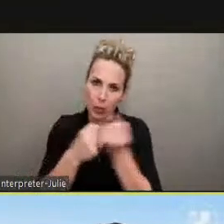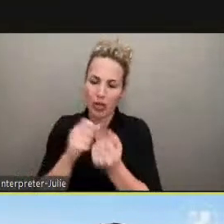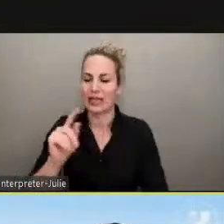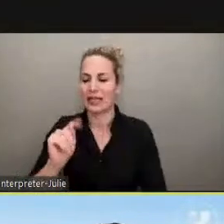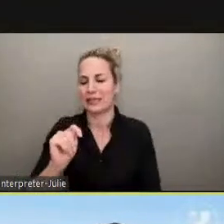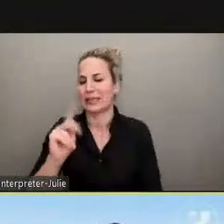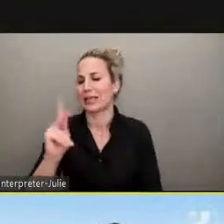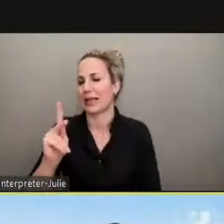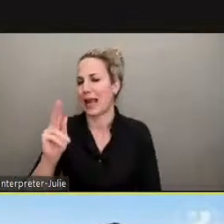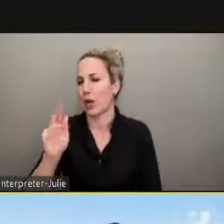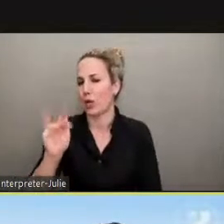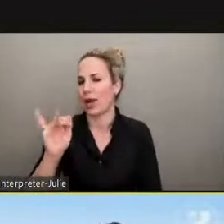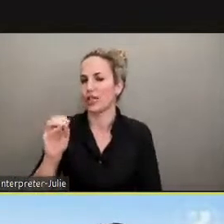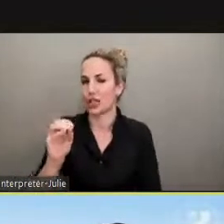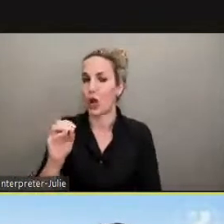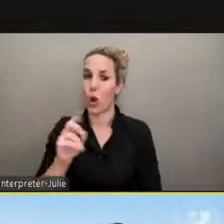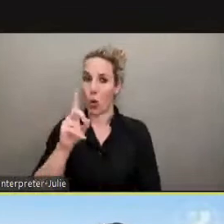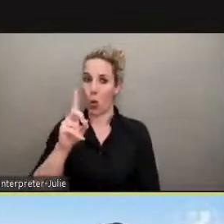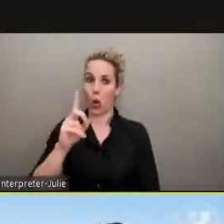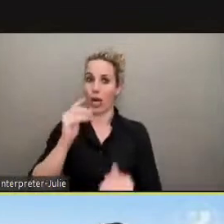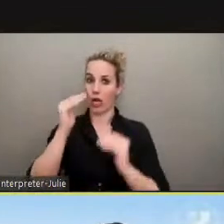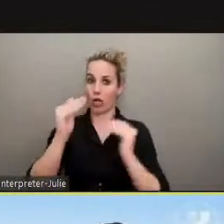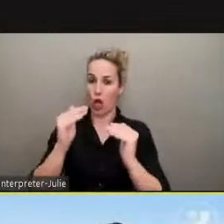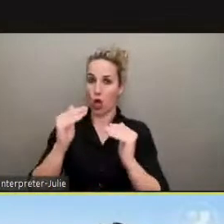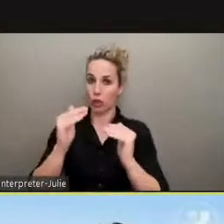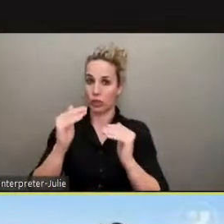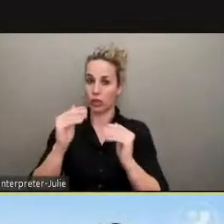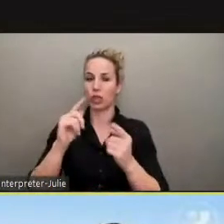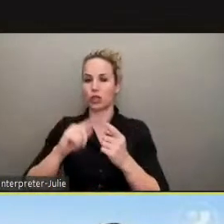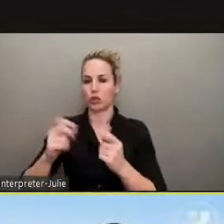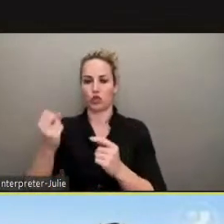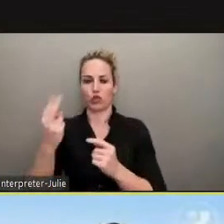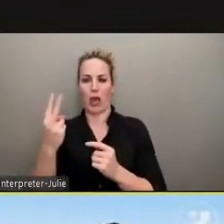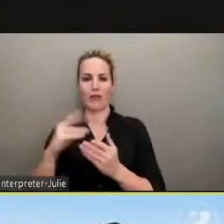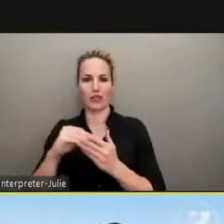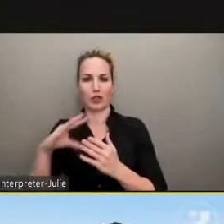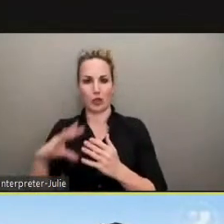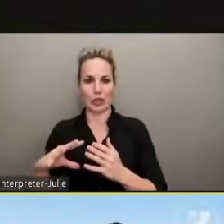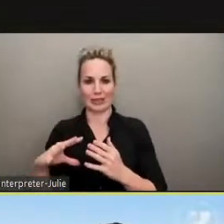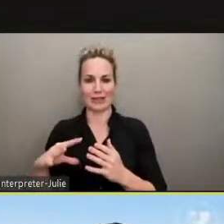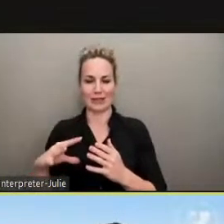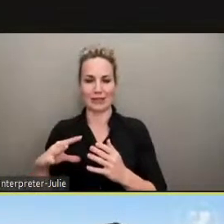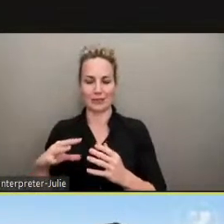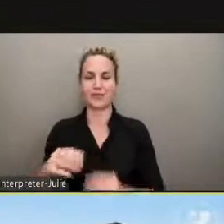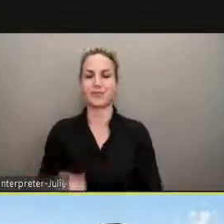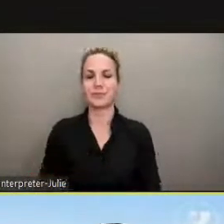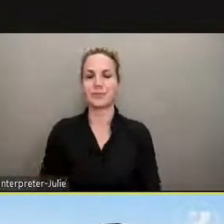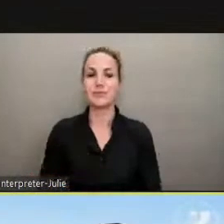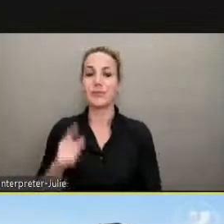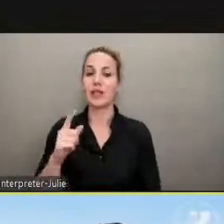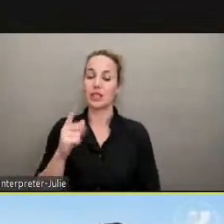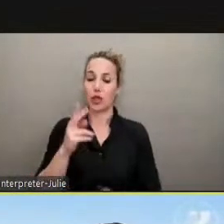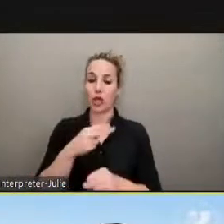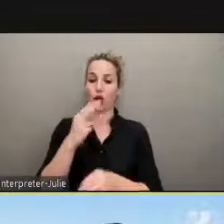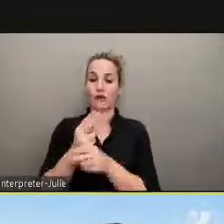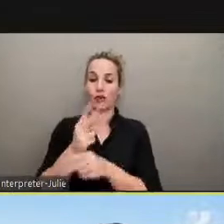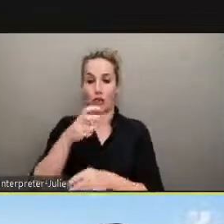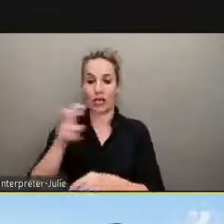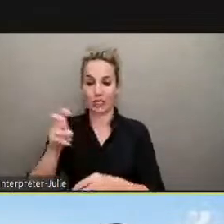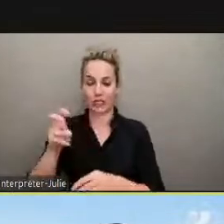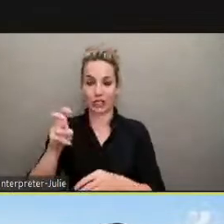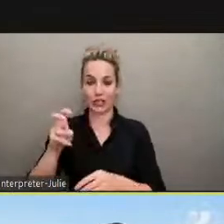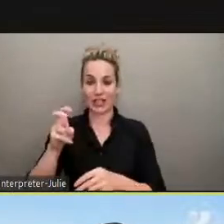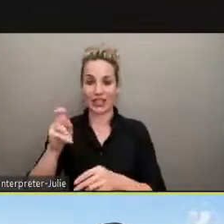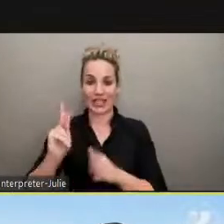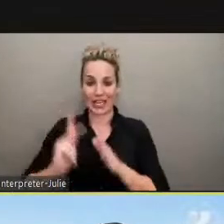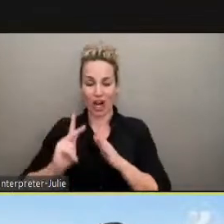ratios of 1 adult to 12 students. Full implementation of universal transitional kindergarten is expected